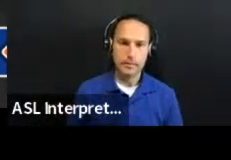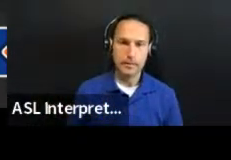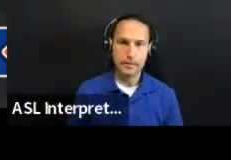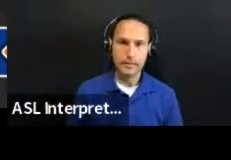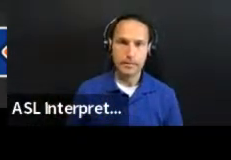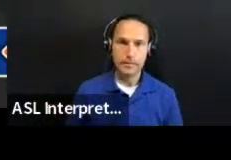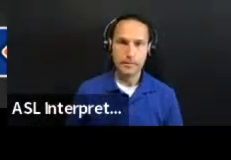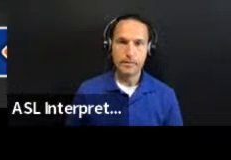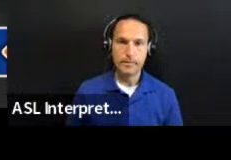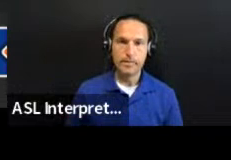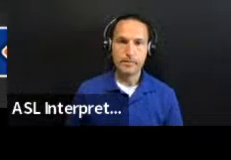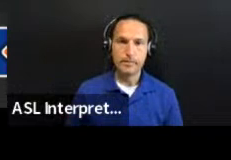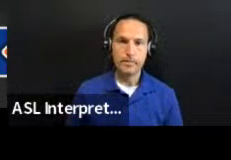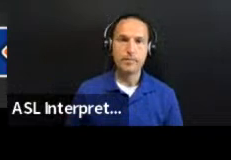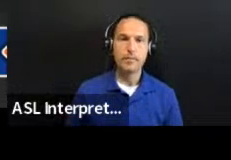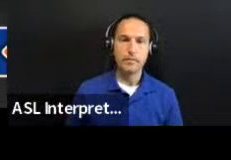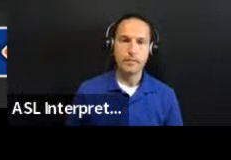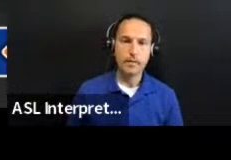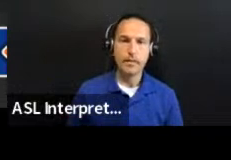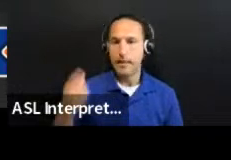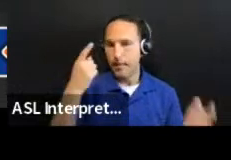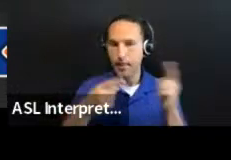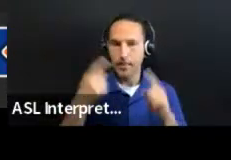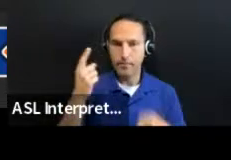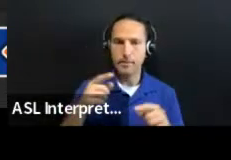And collaboration is key.